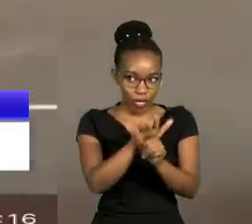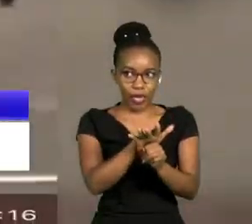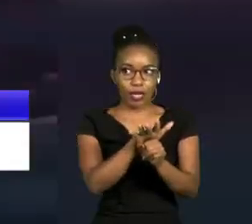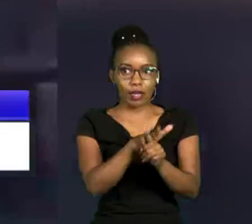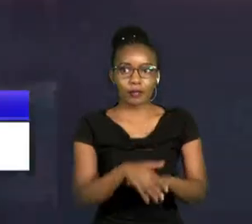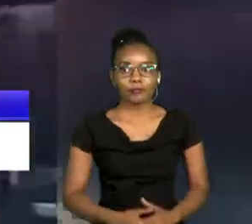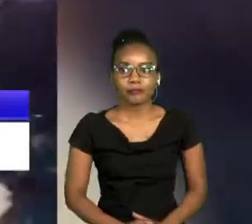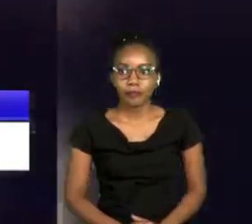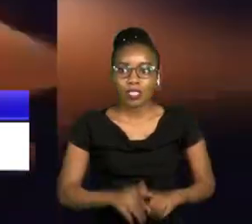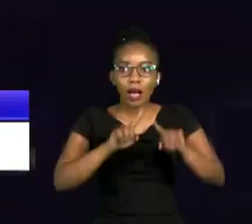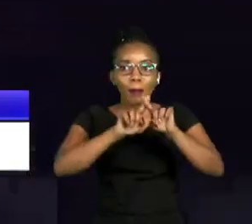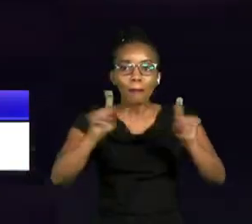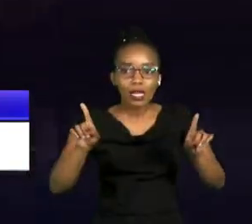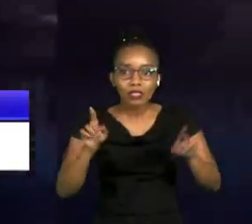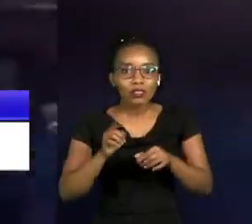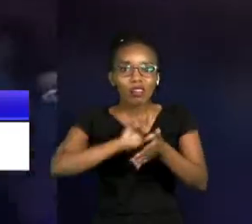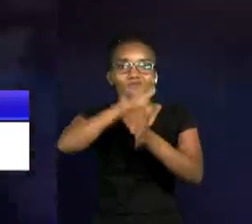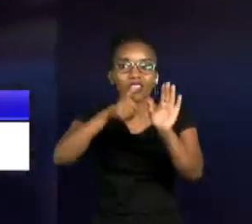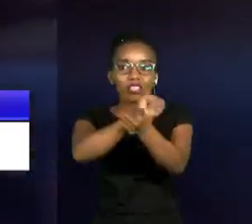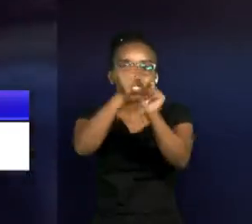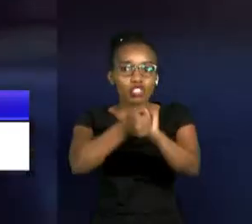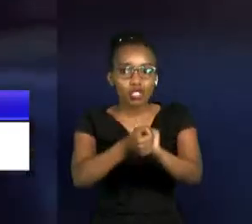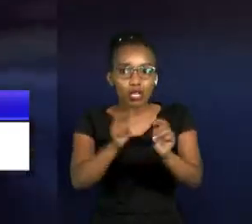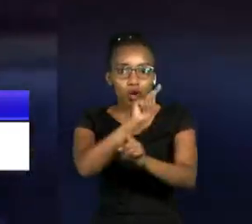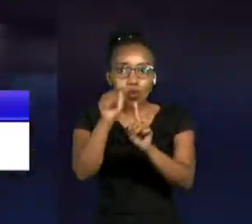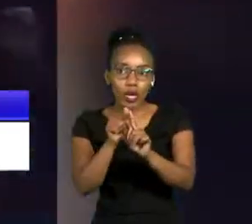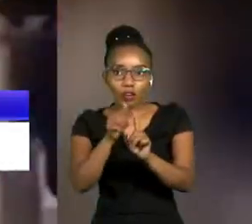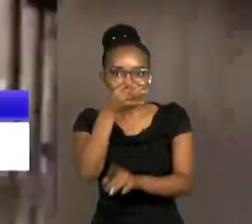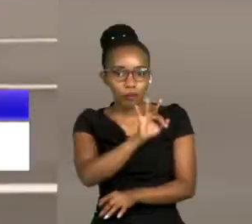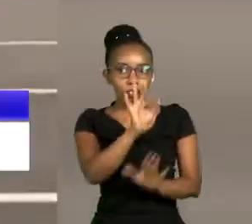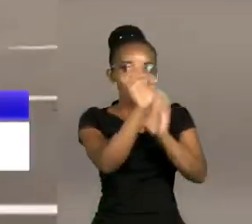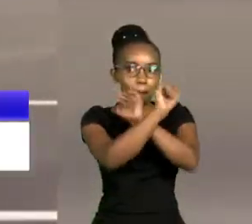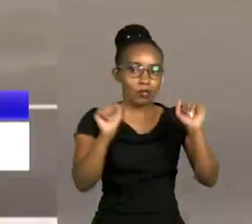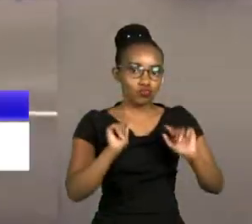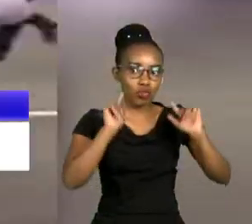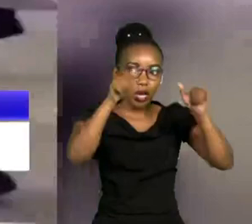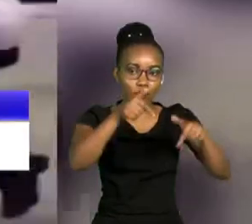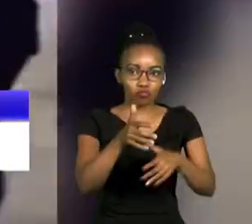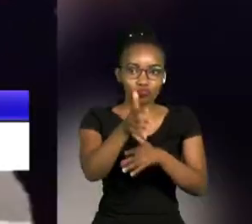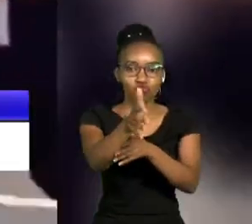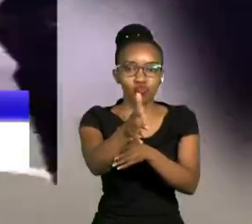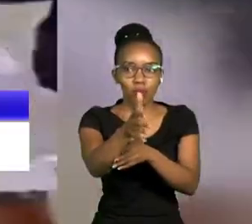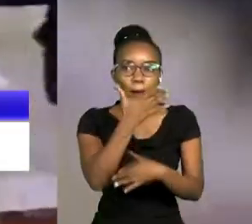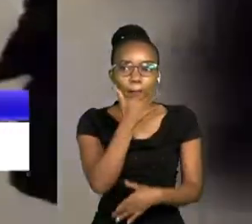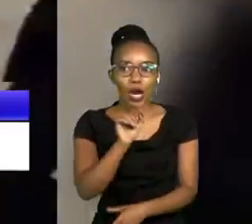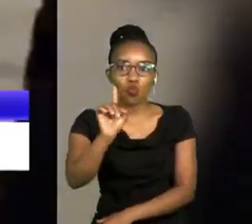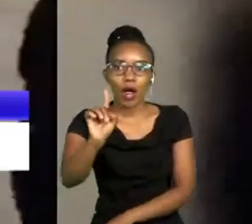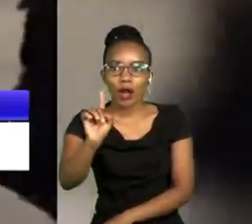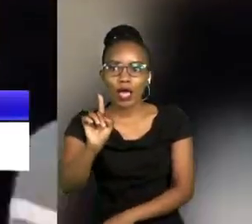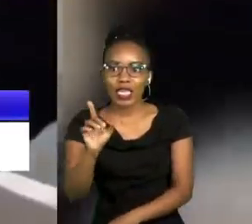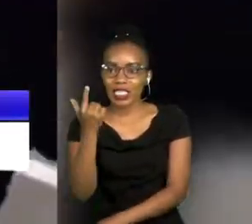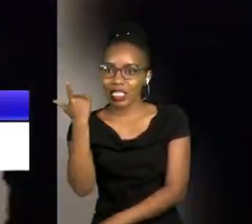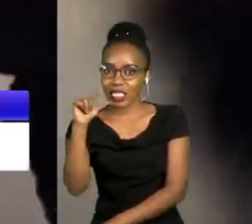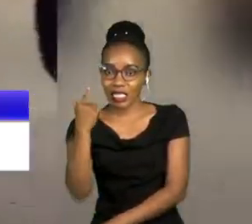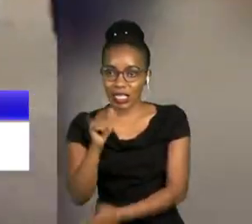epidemic. But a turn of events took place when the French president reached out his hand to greet one man in a green t-shirt